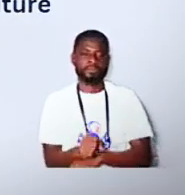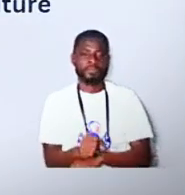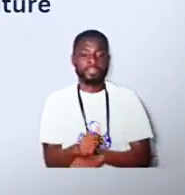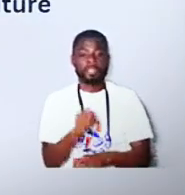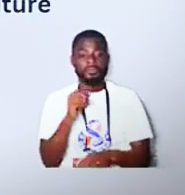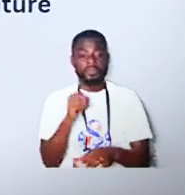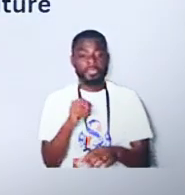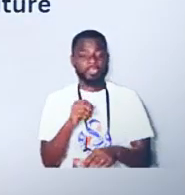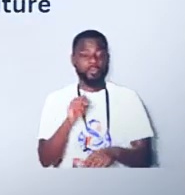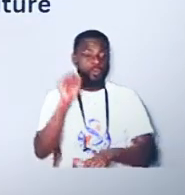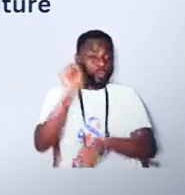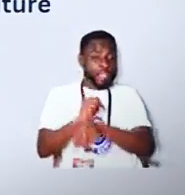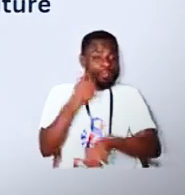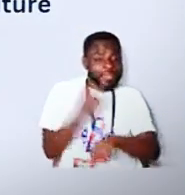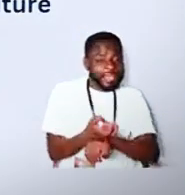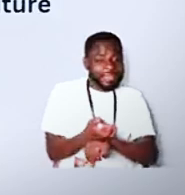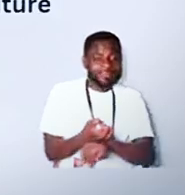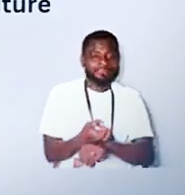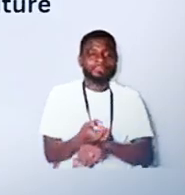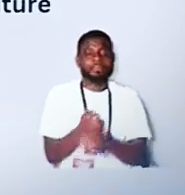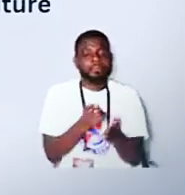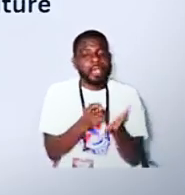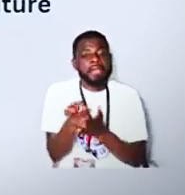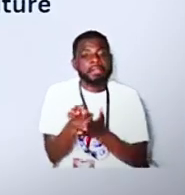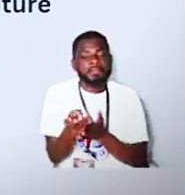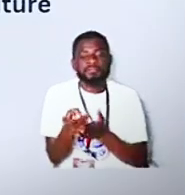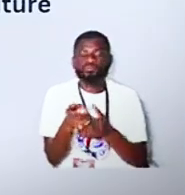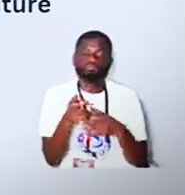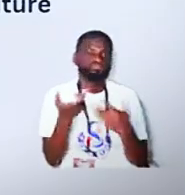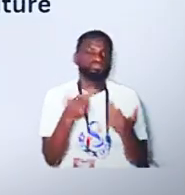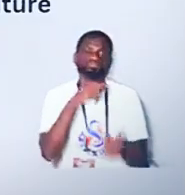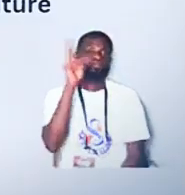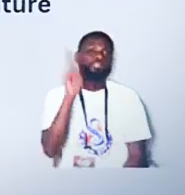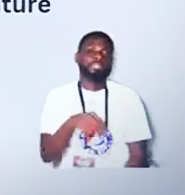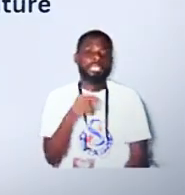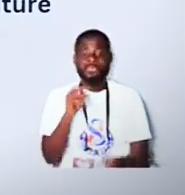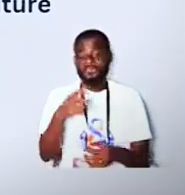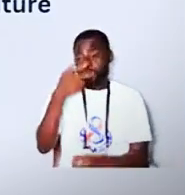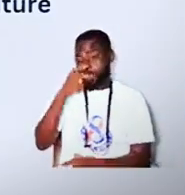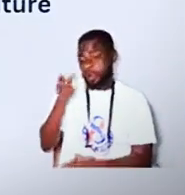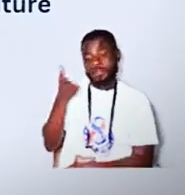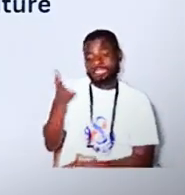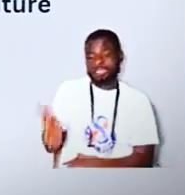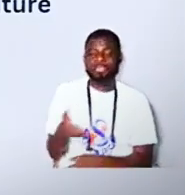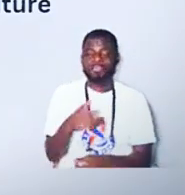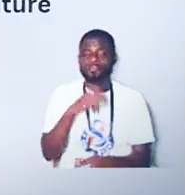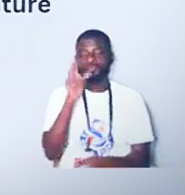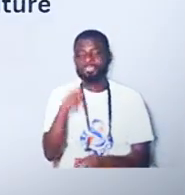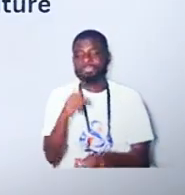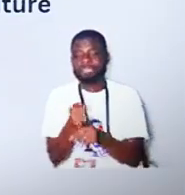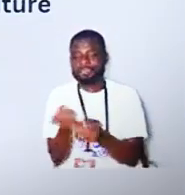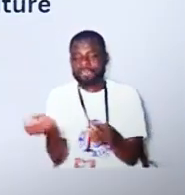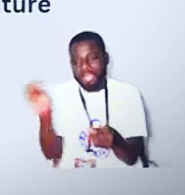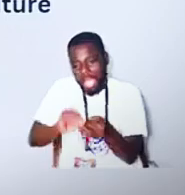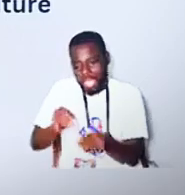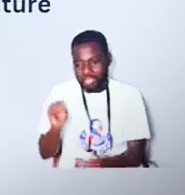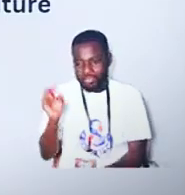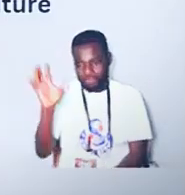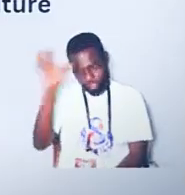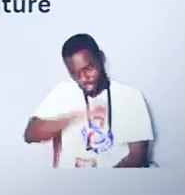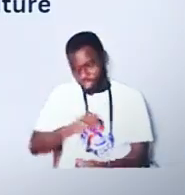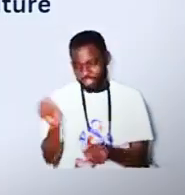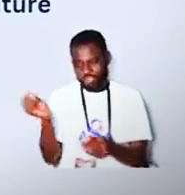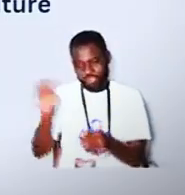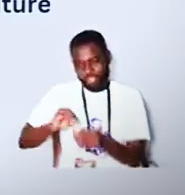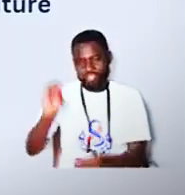honest and work hard. When corruption is all around you, and you know that just by adding zero, you can also make some